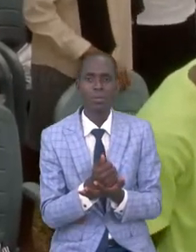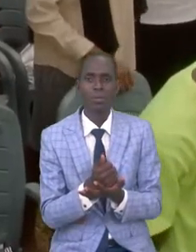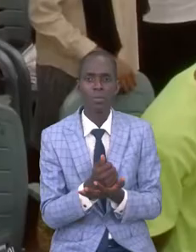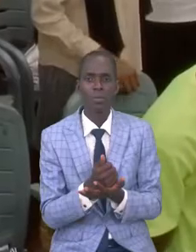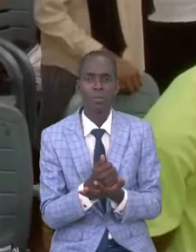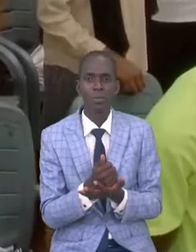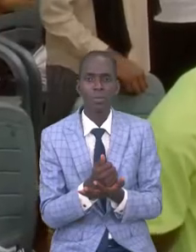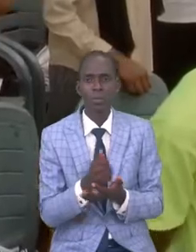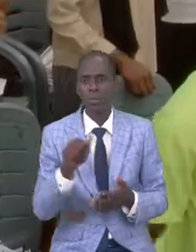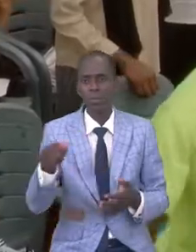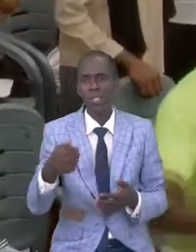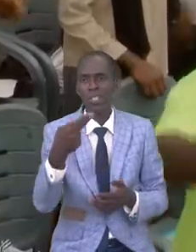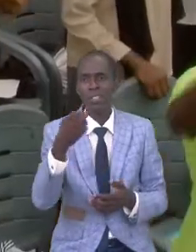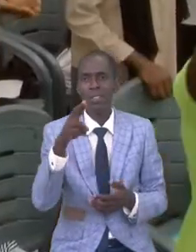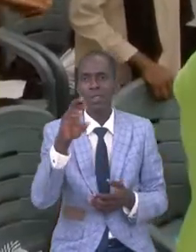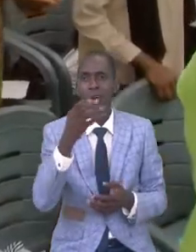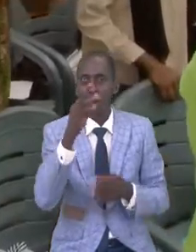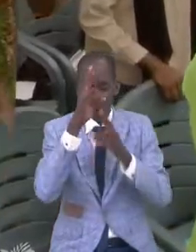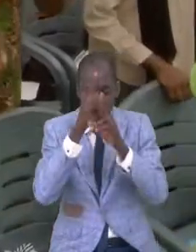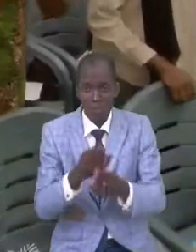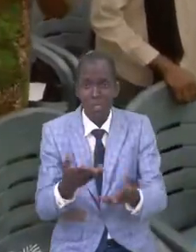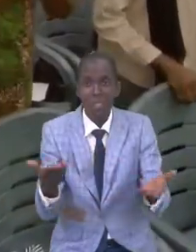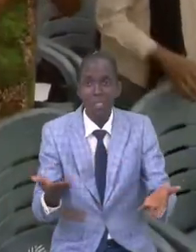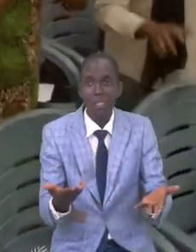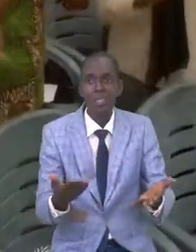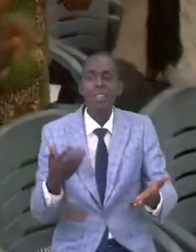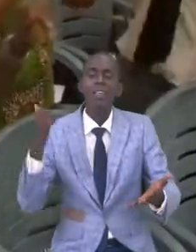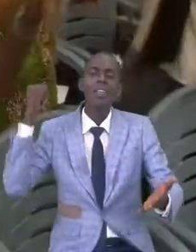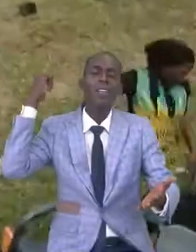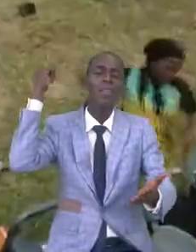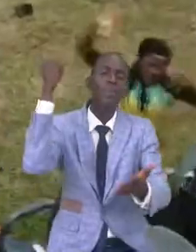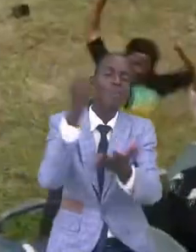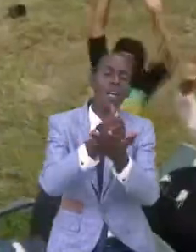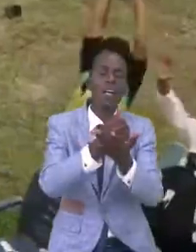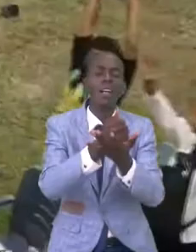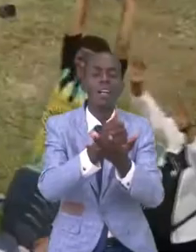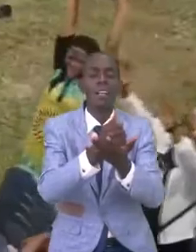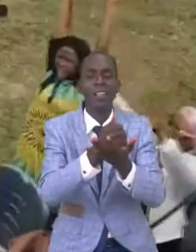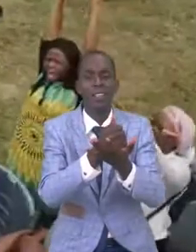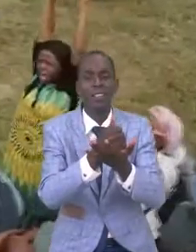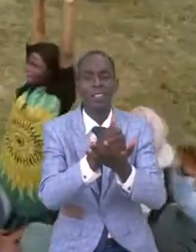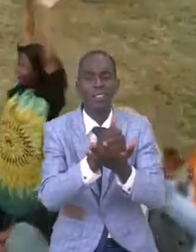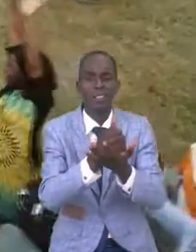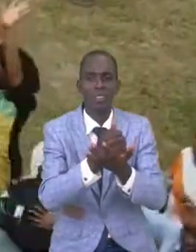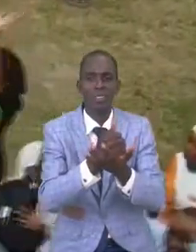Any hero of honor there today? Amen.